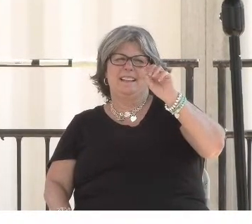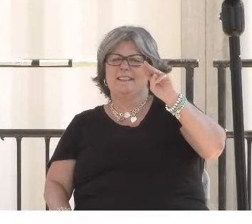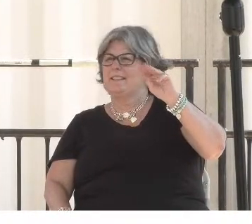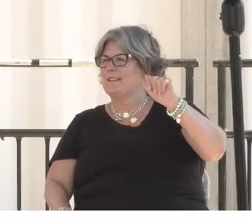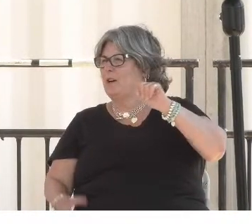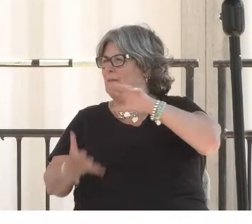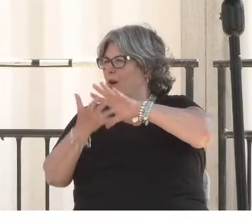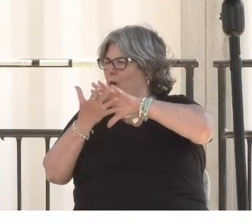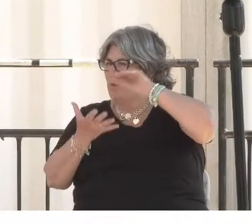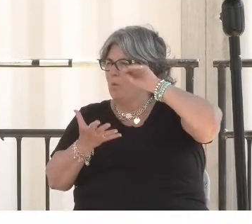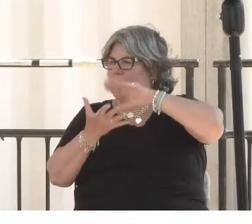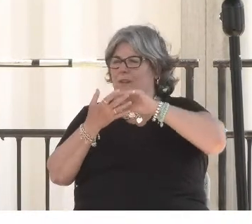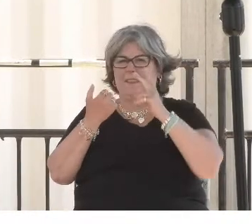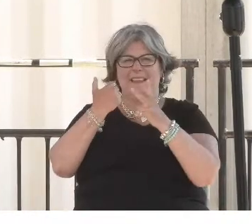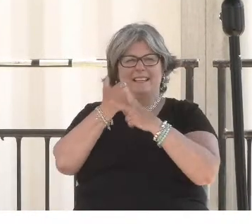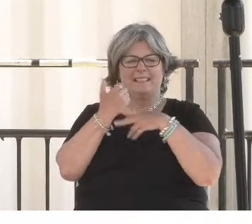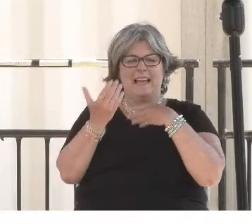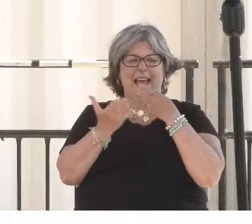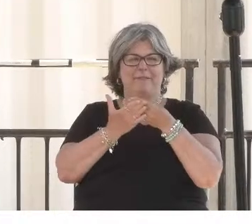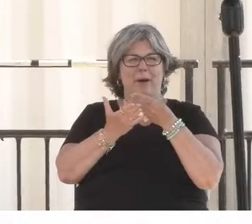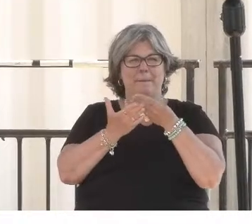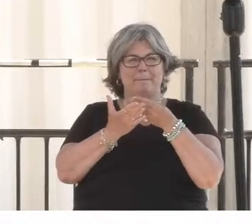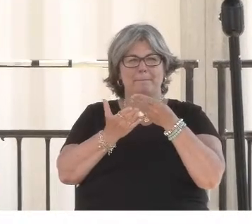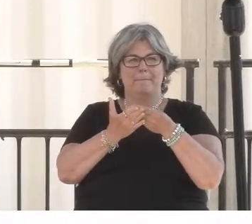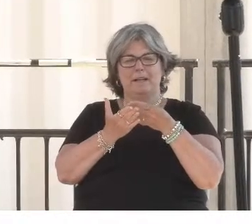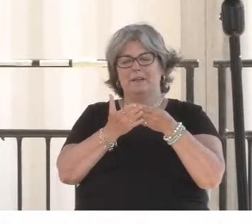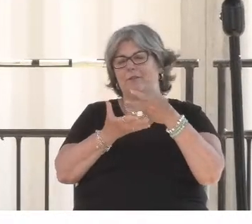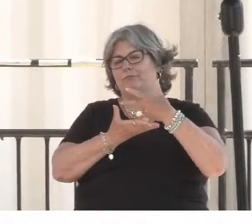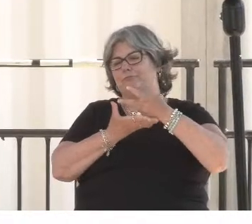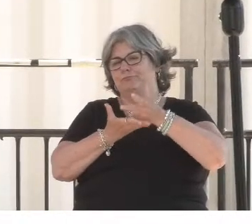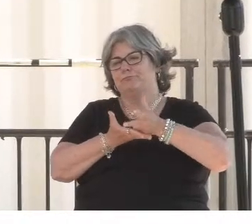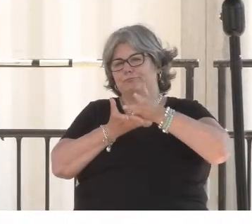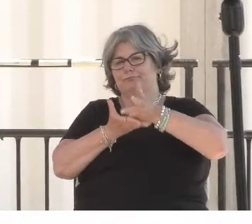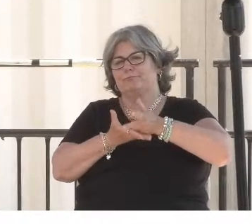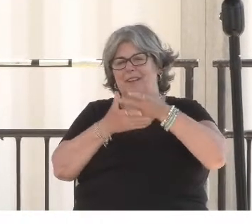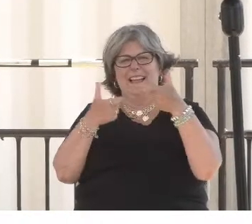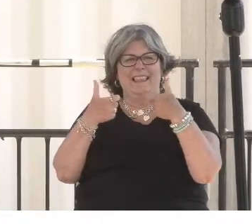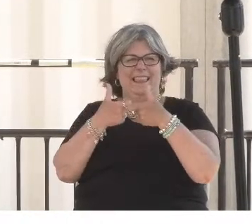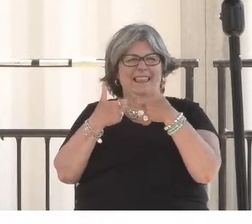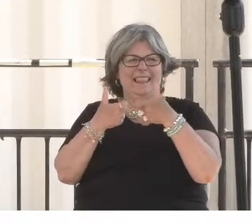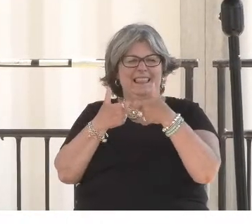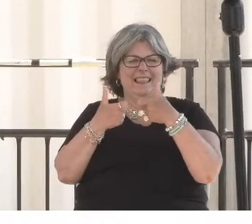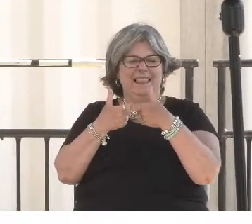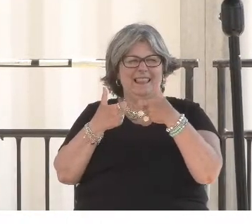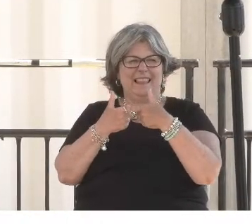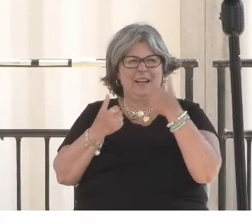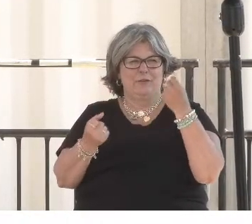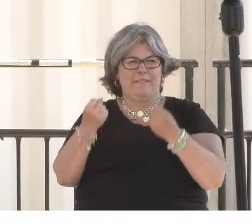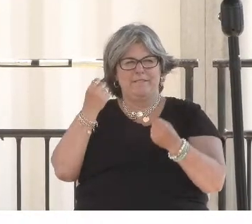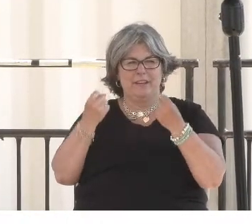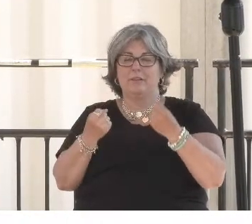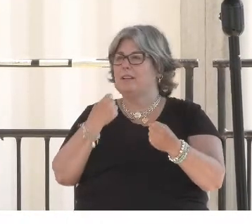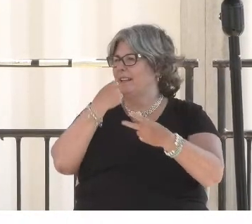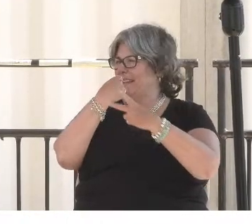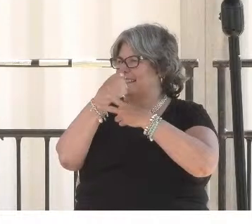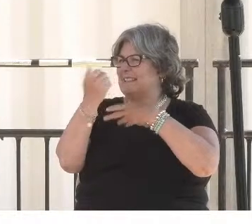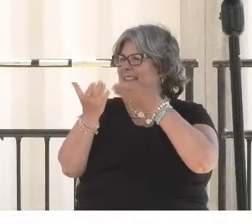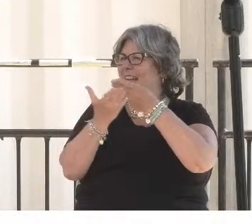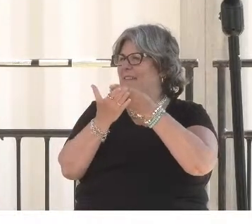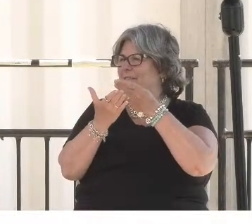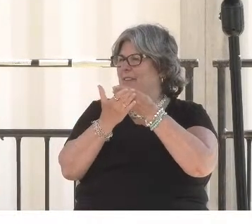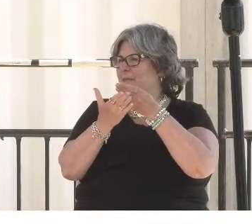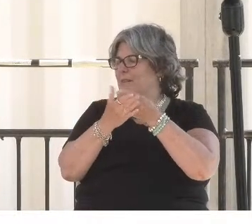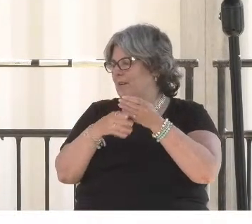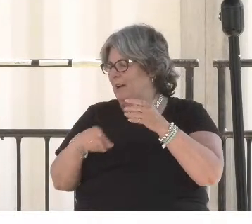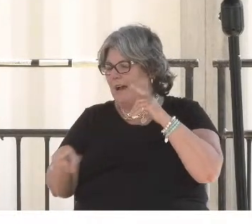learning, they've saved so much money just on idle time by using electric vehicles. again, it's saving money. And I think